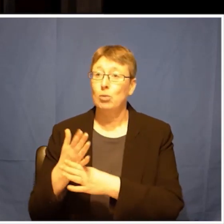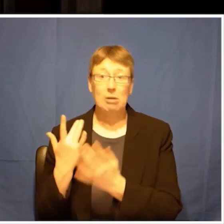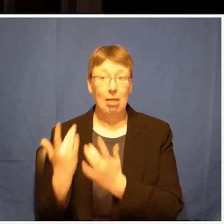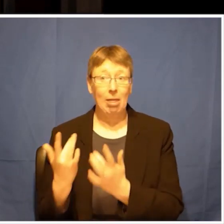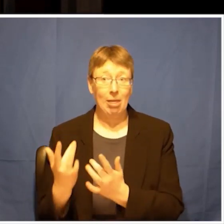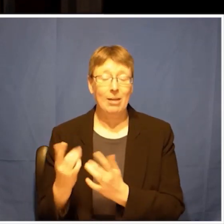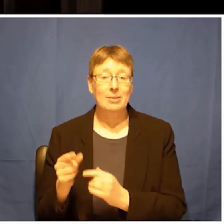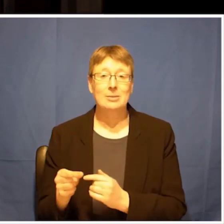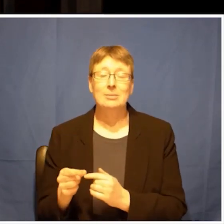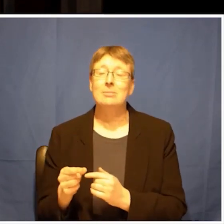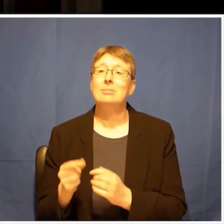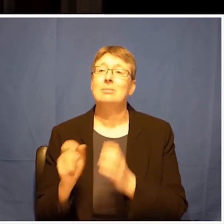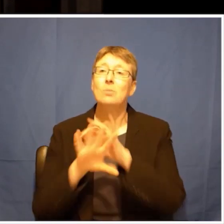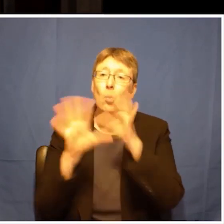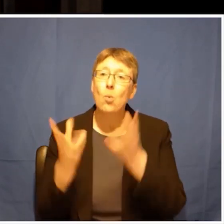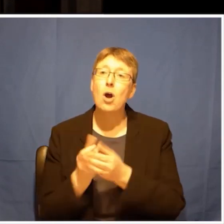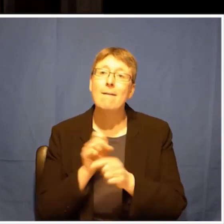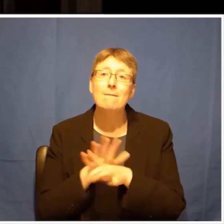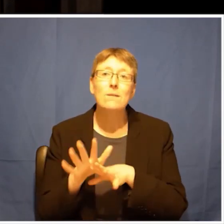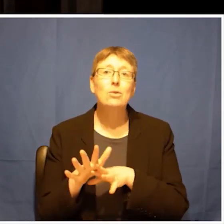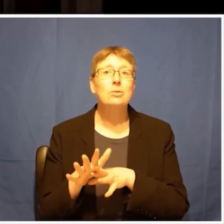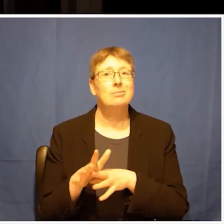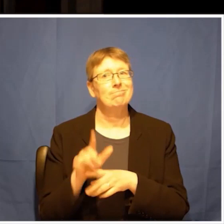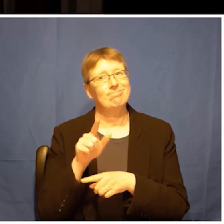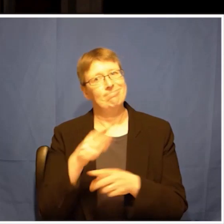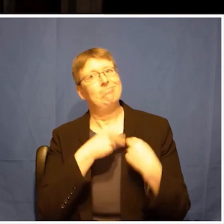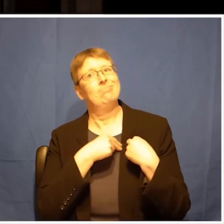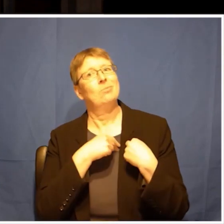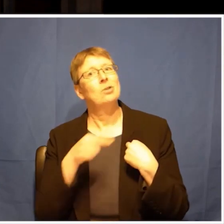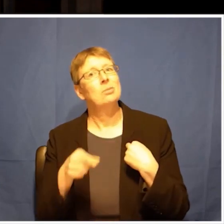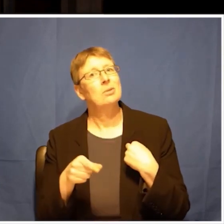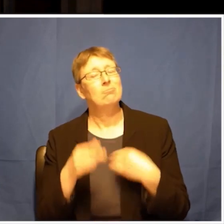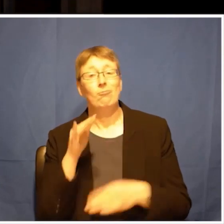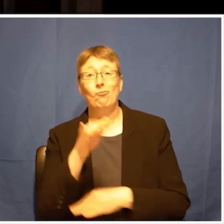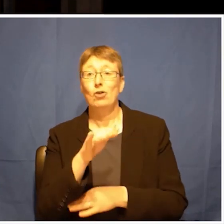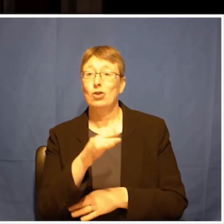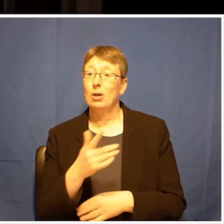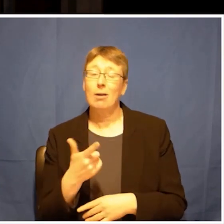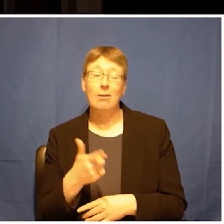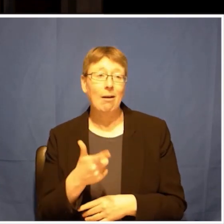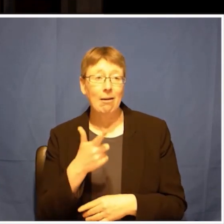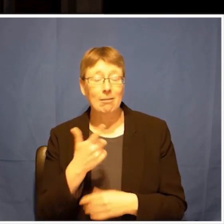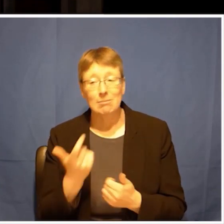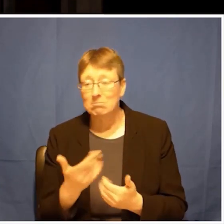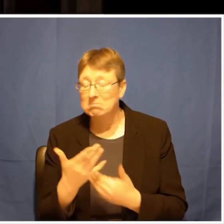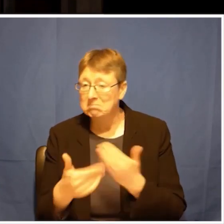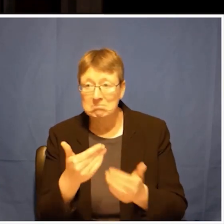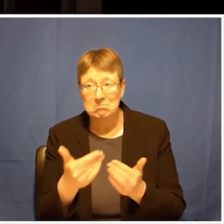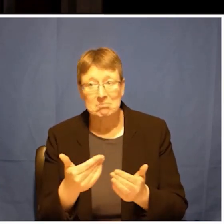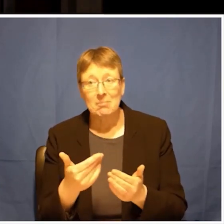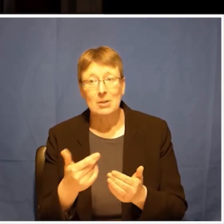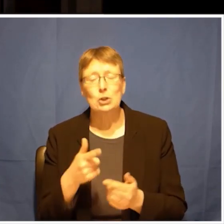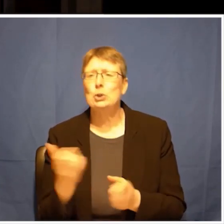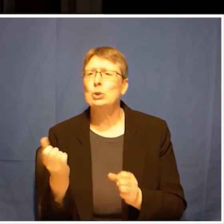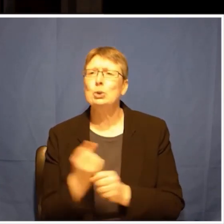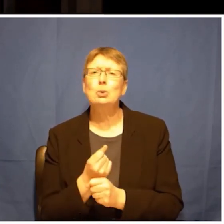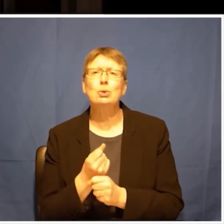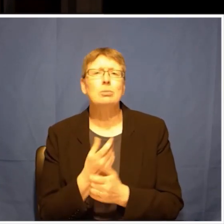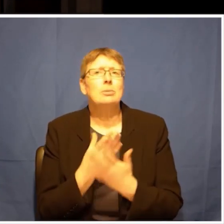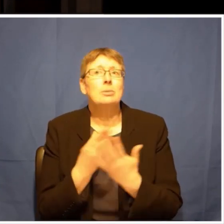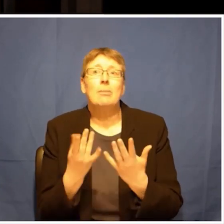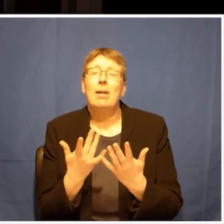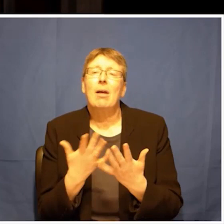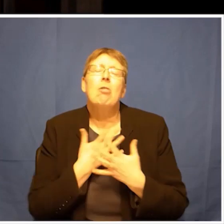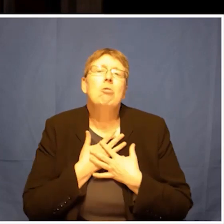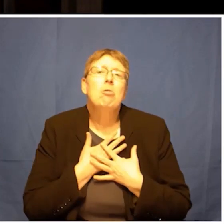yet. The shaping of the world is actually yours. Your future awaits, and you'll have such a good time in it. Do